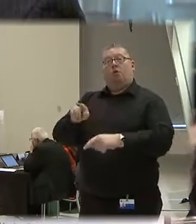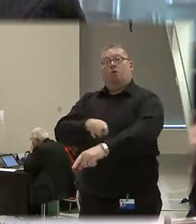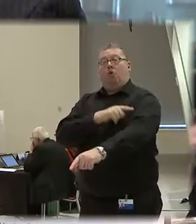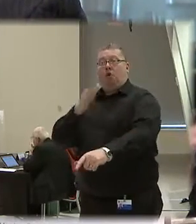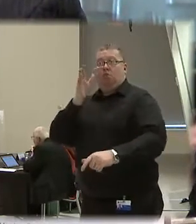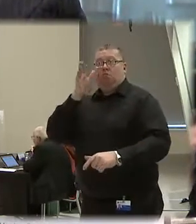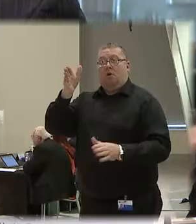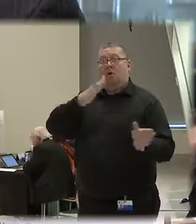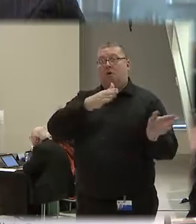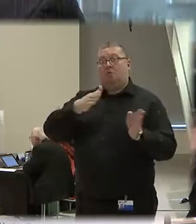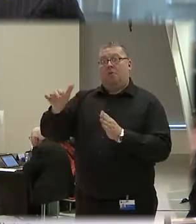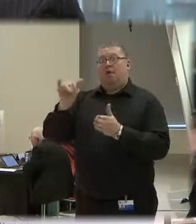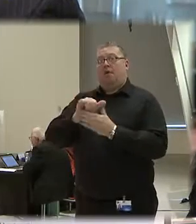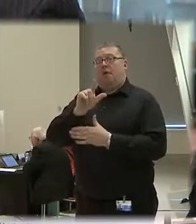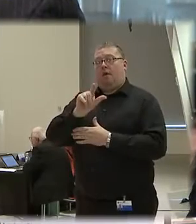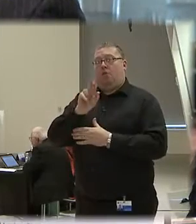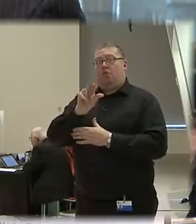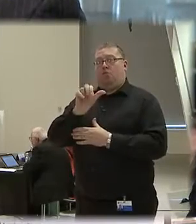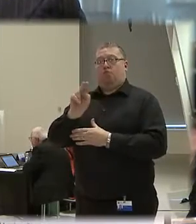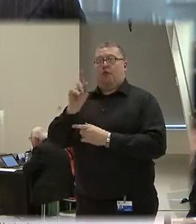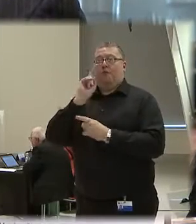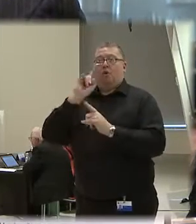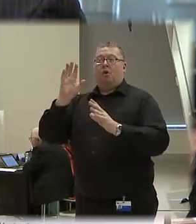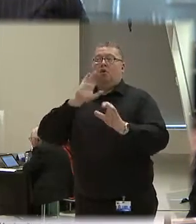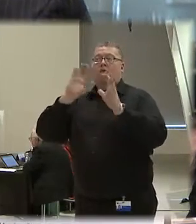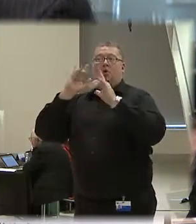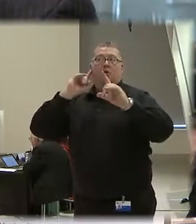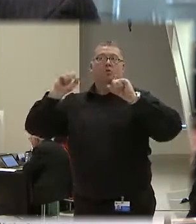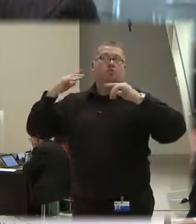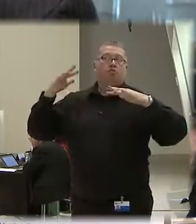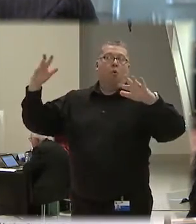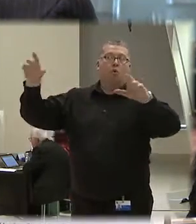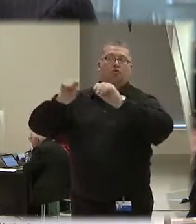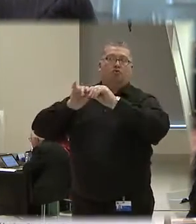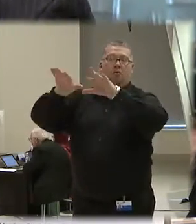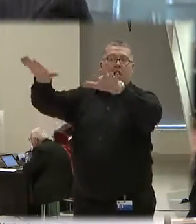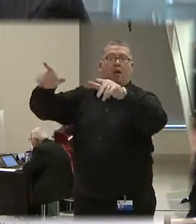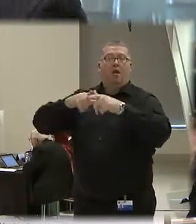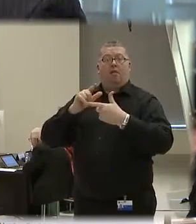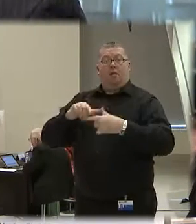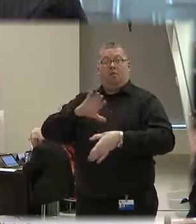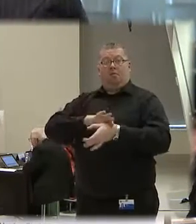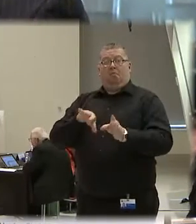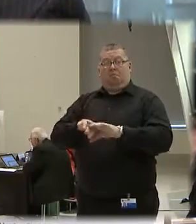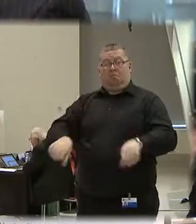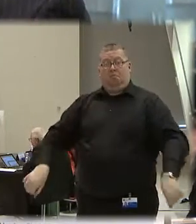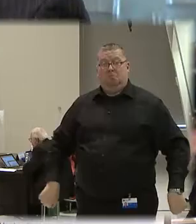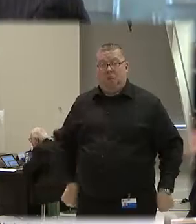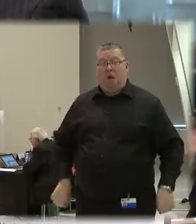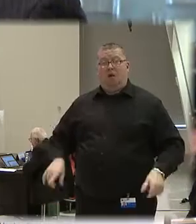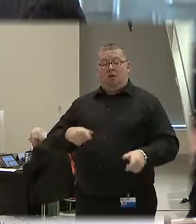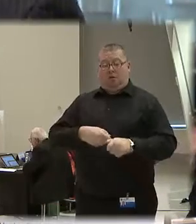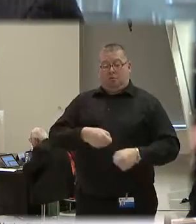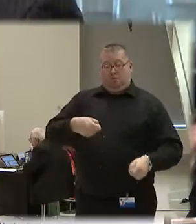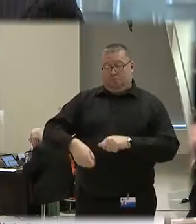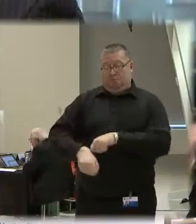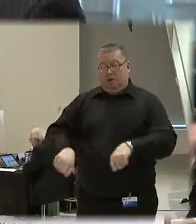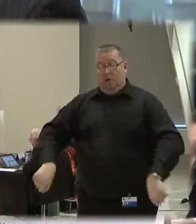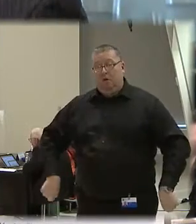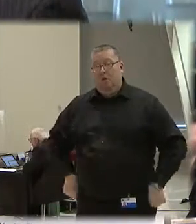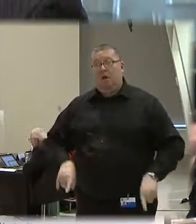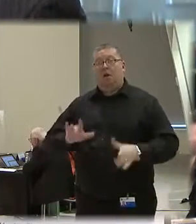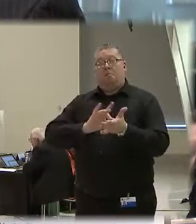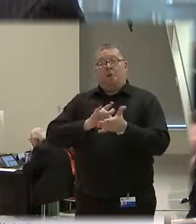acoustic device, the LRAD, suspicious package response, mass arrest, flex cuffing, medical and rescue